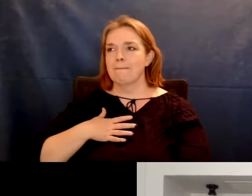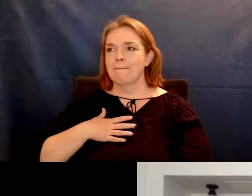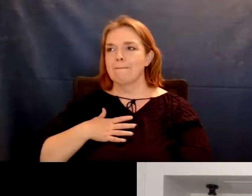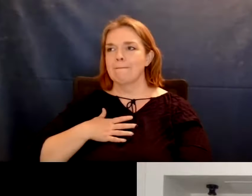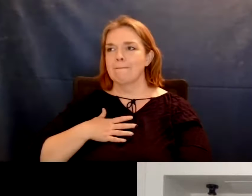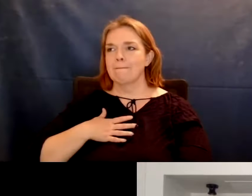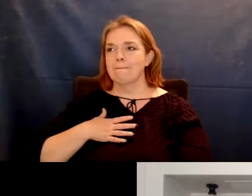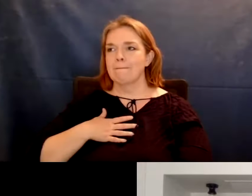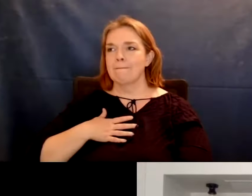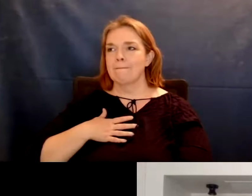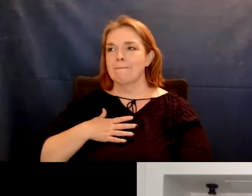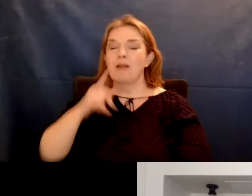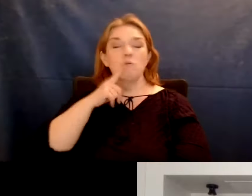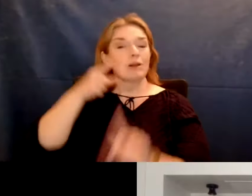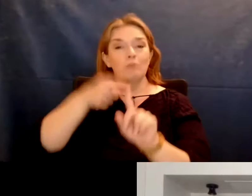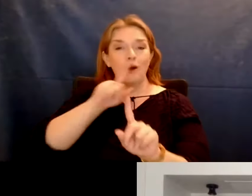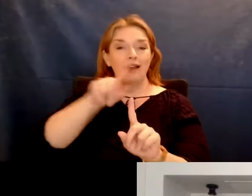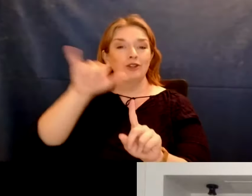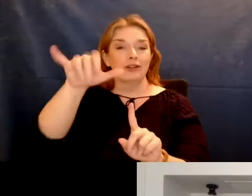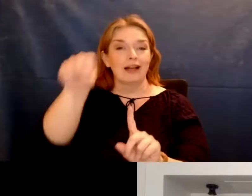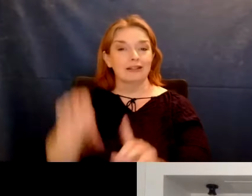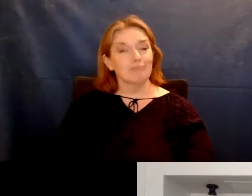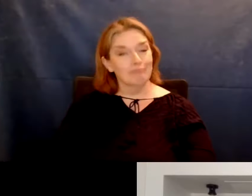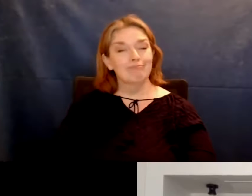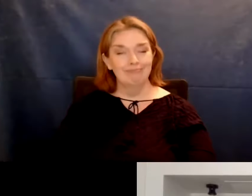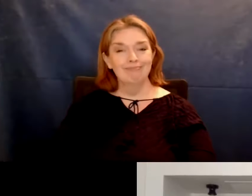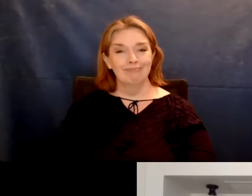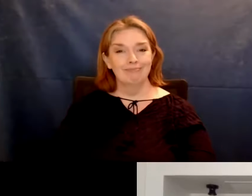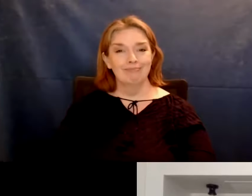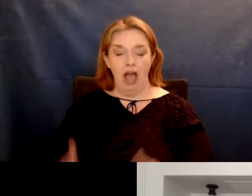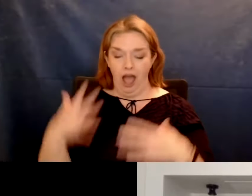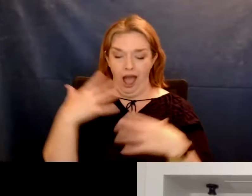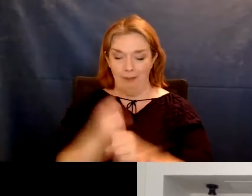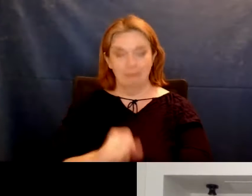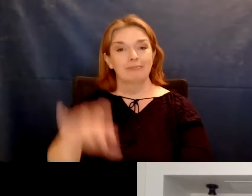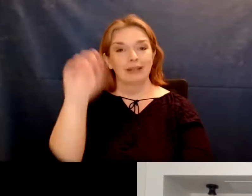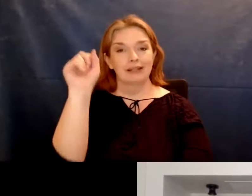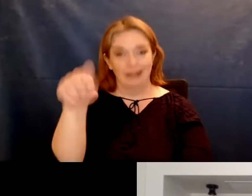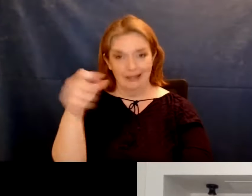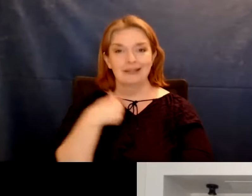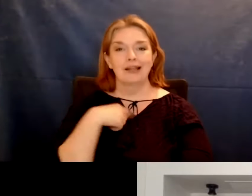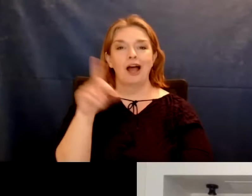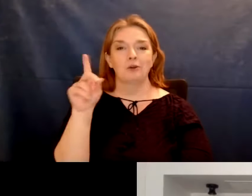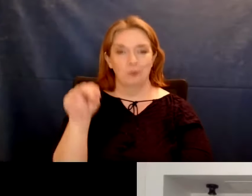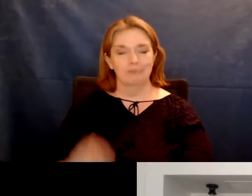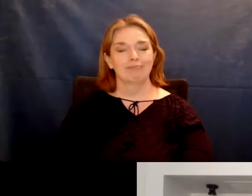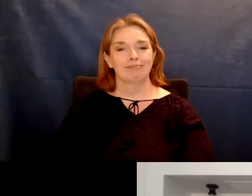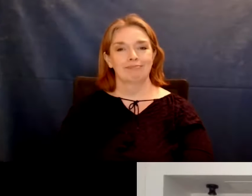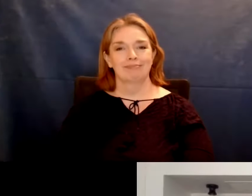yes, the answer is yes. The answer is yes, I do. And I